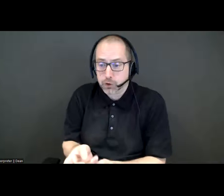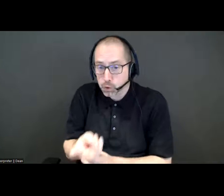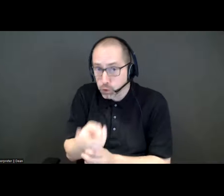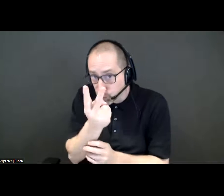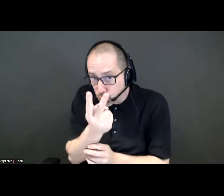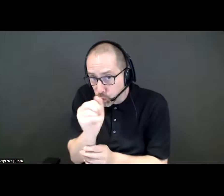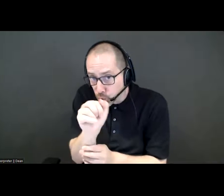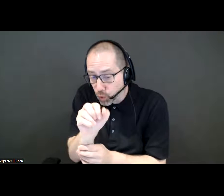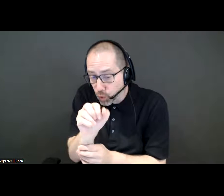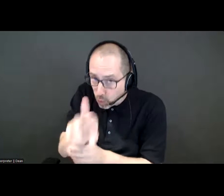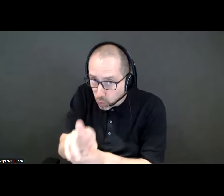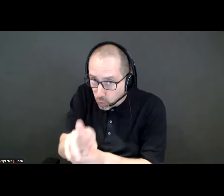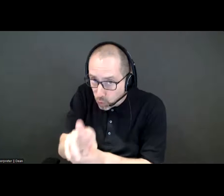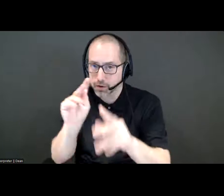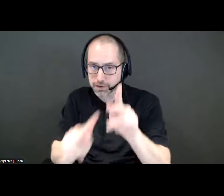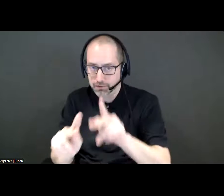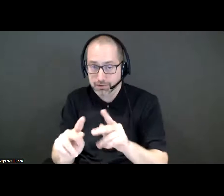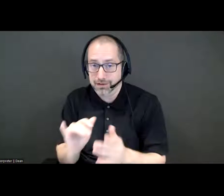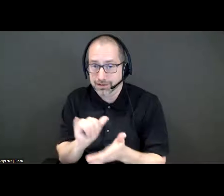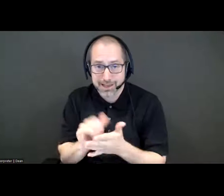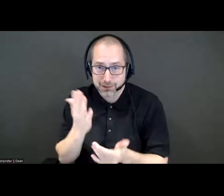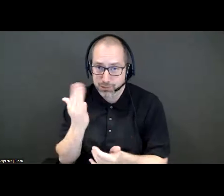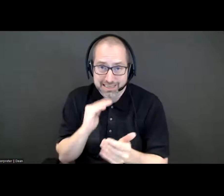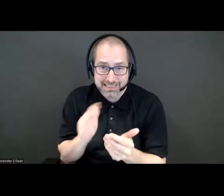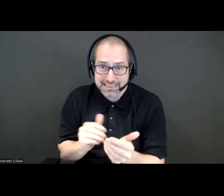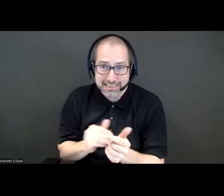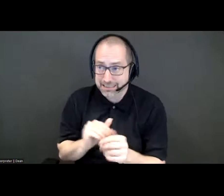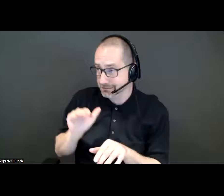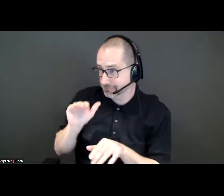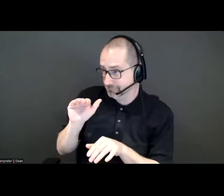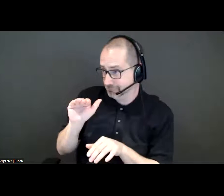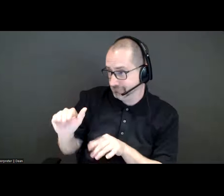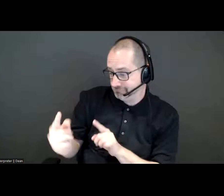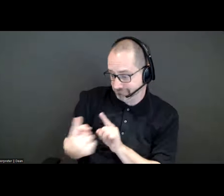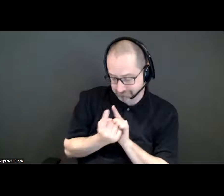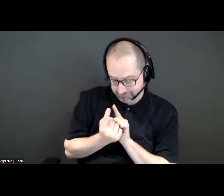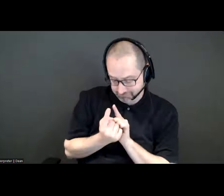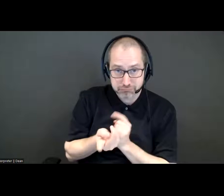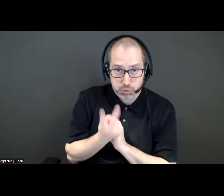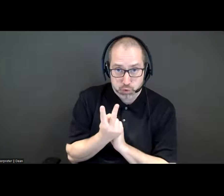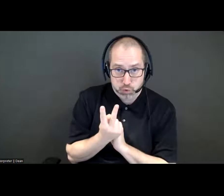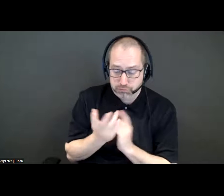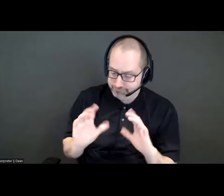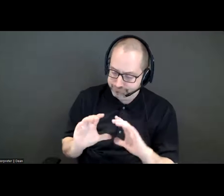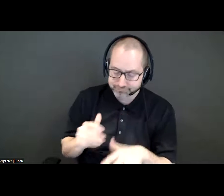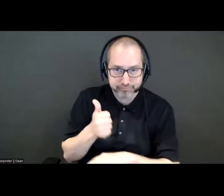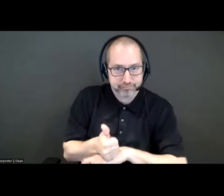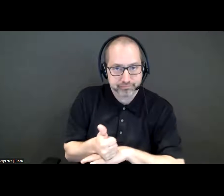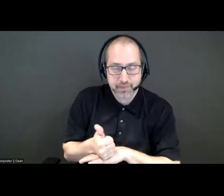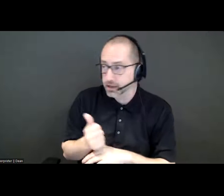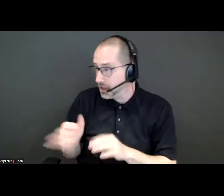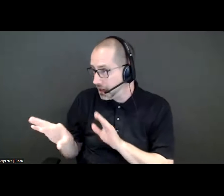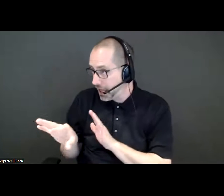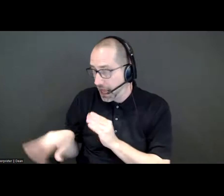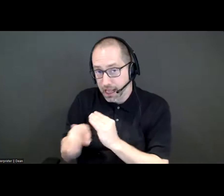say everyone can have one by tonight, because that's all it takes. And then you can add people and keep them open and dynamic.